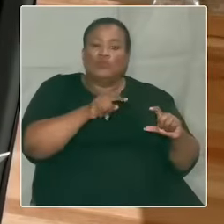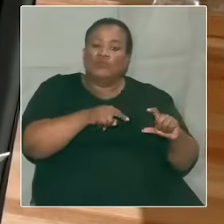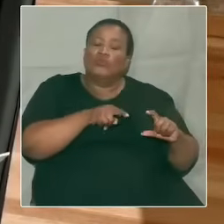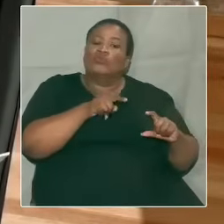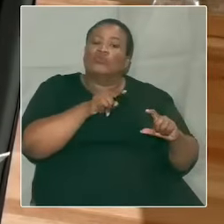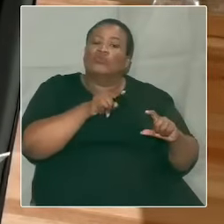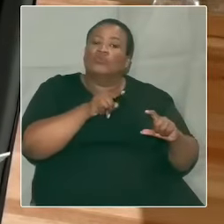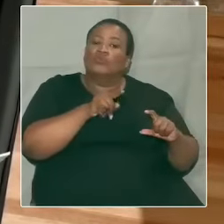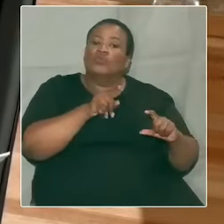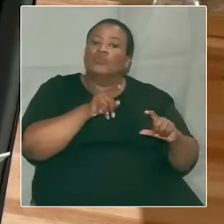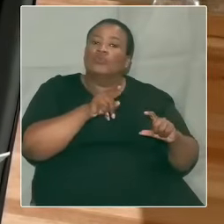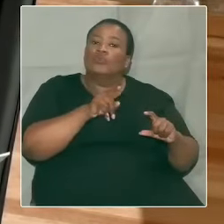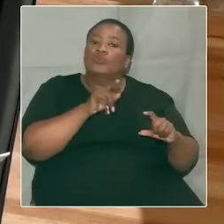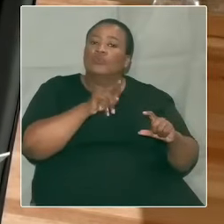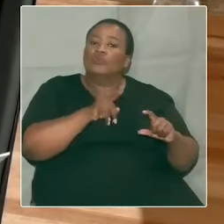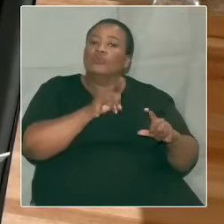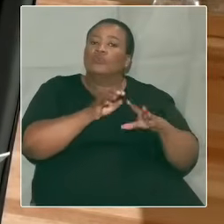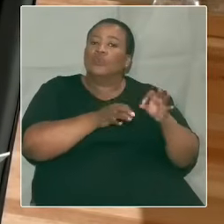to